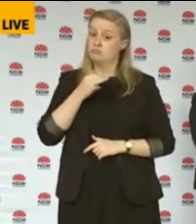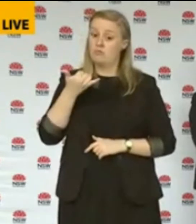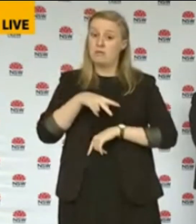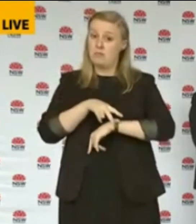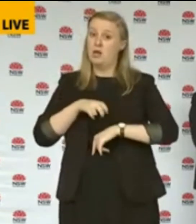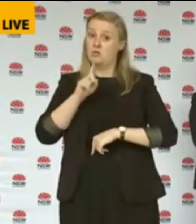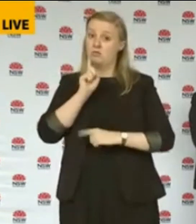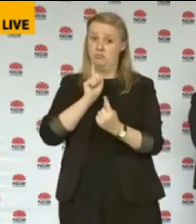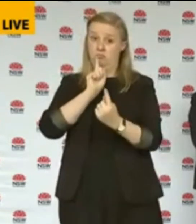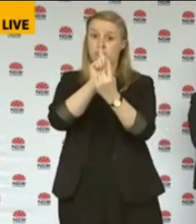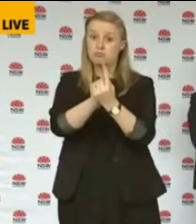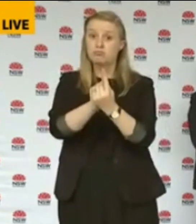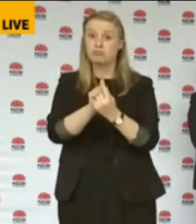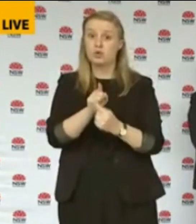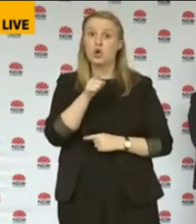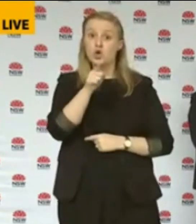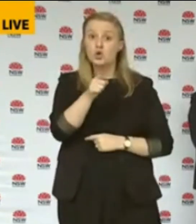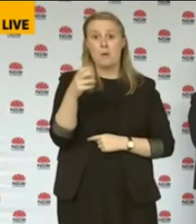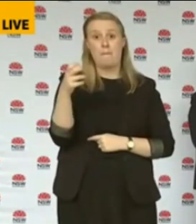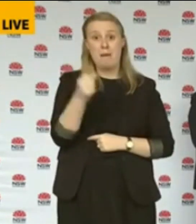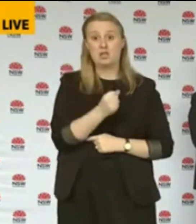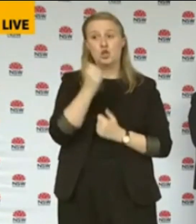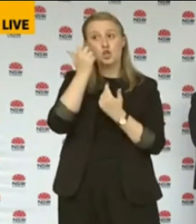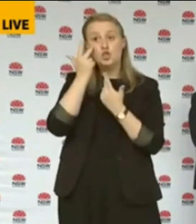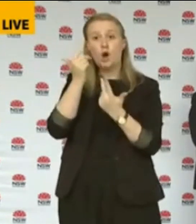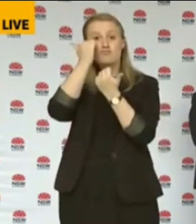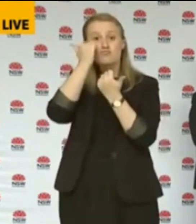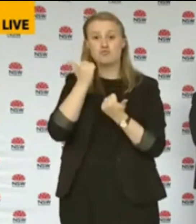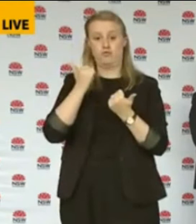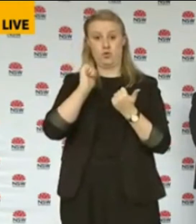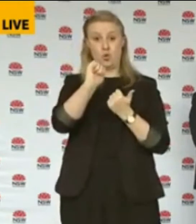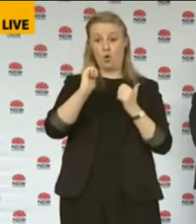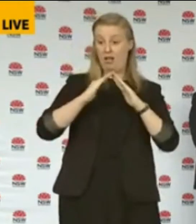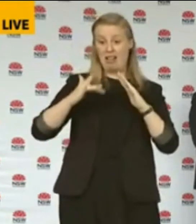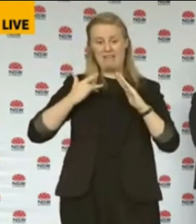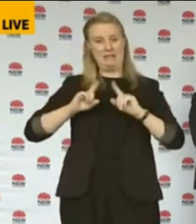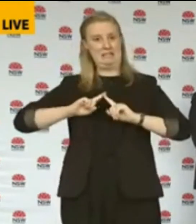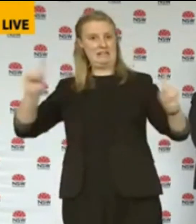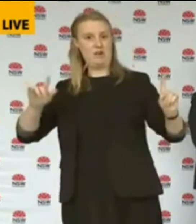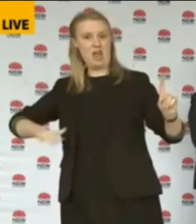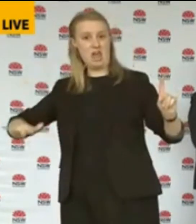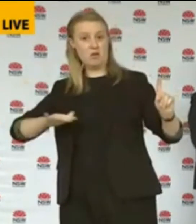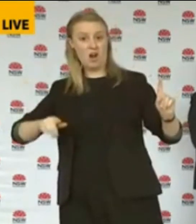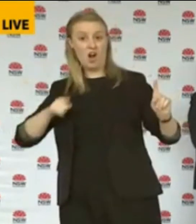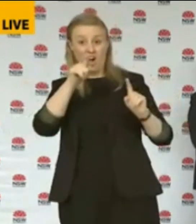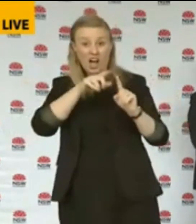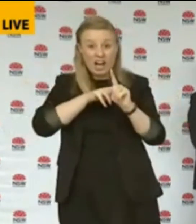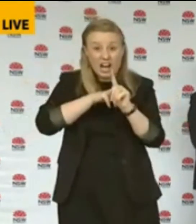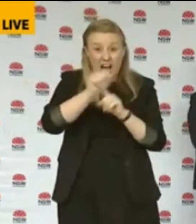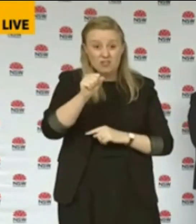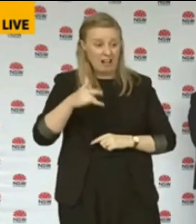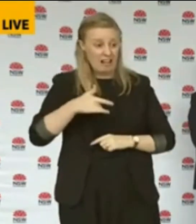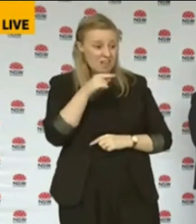can't prove that you're living outside those areas, then you will be exposed to a $1,000 fine. So please don't do it.